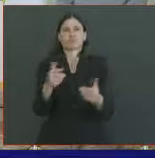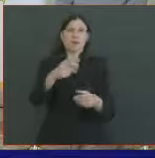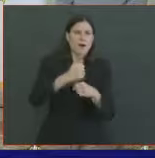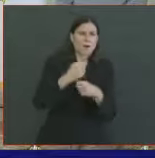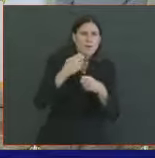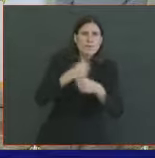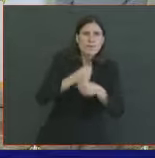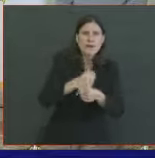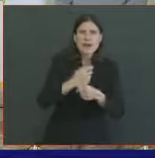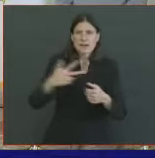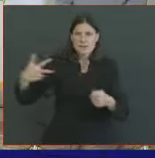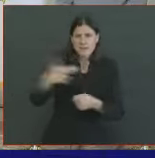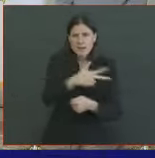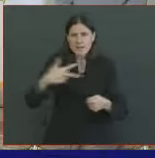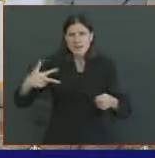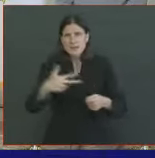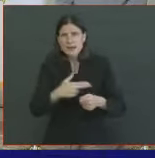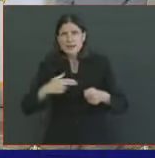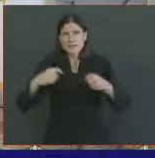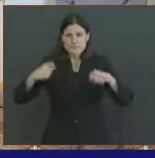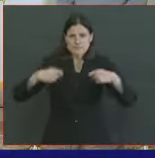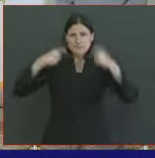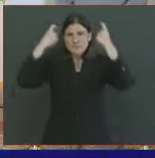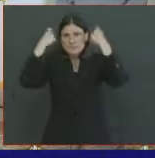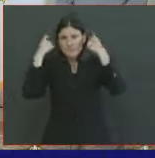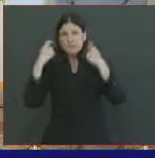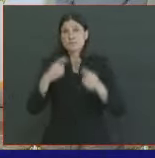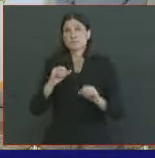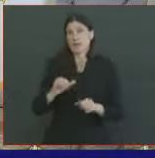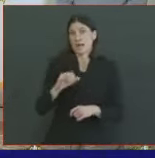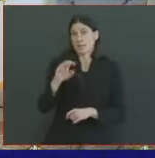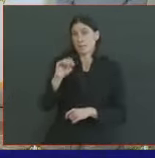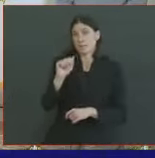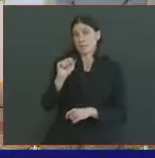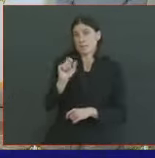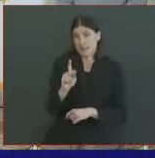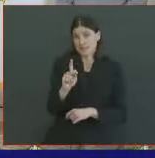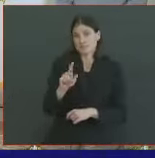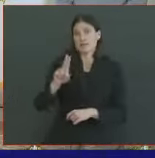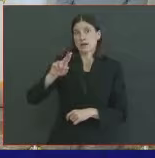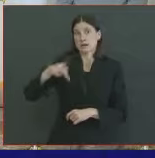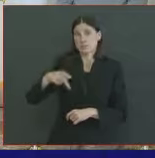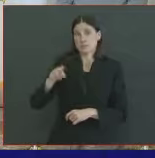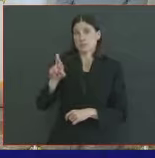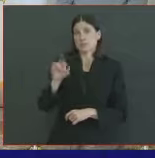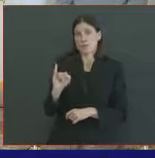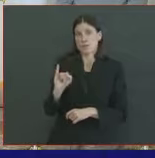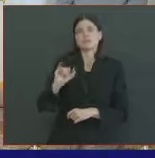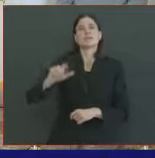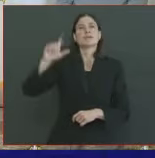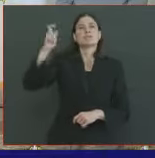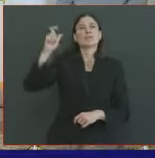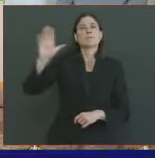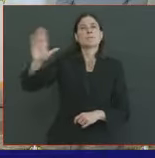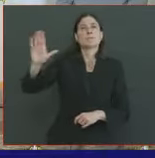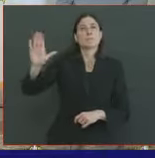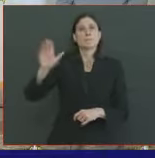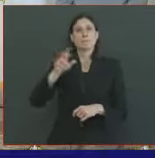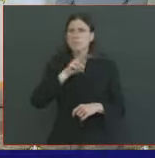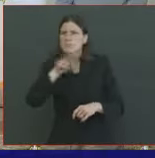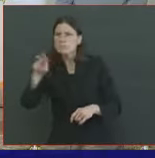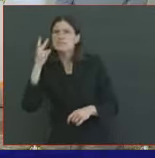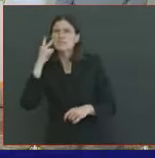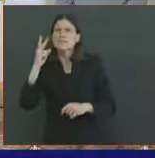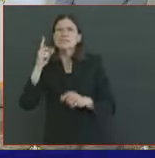account. You'll get some fun ideas, and you'll see the best ways to safely wear a mask. I also have to make